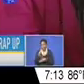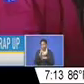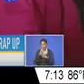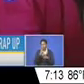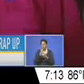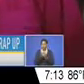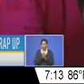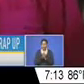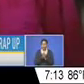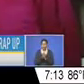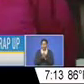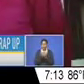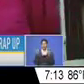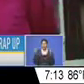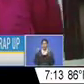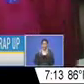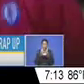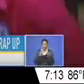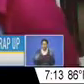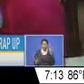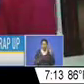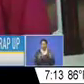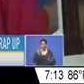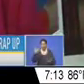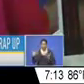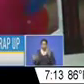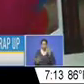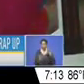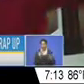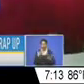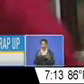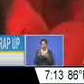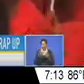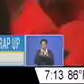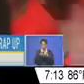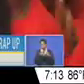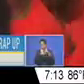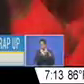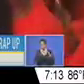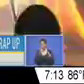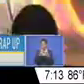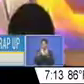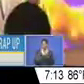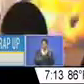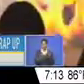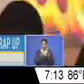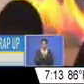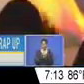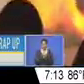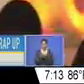response. More fire. More fire. More fire. No retreat. Reporting from the